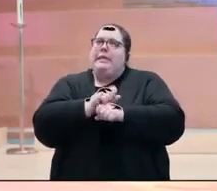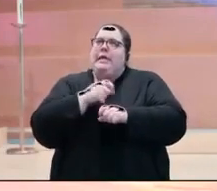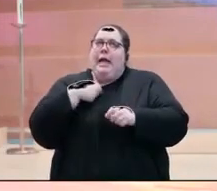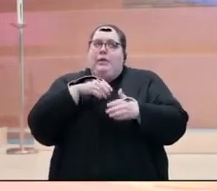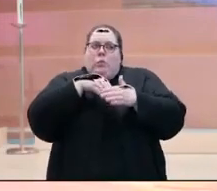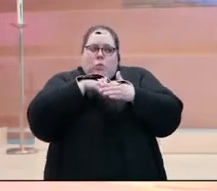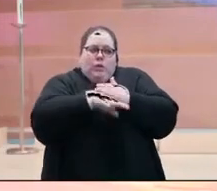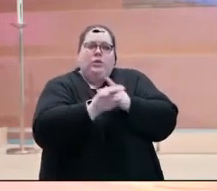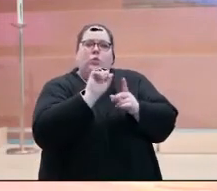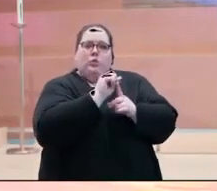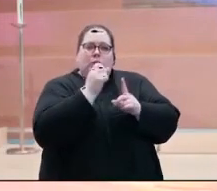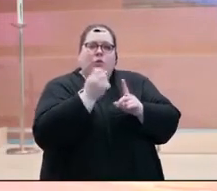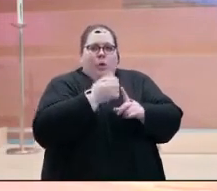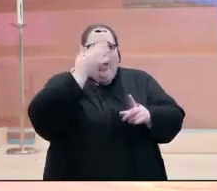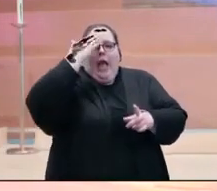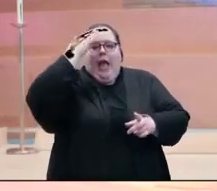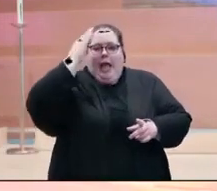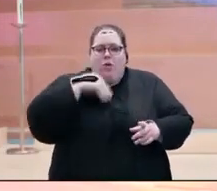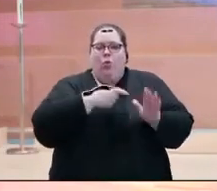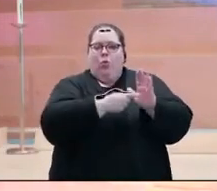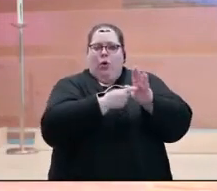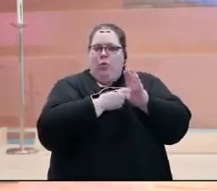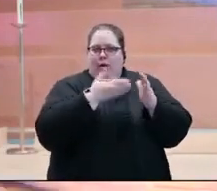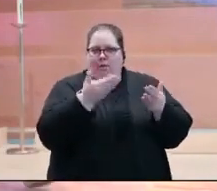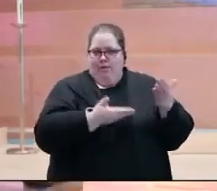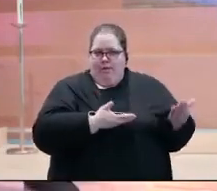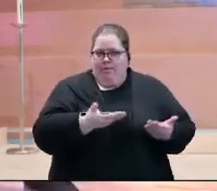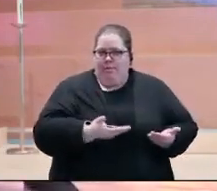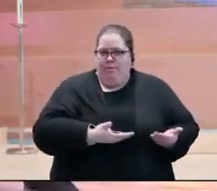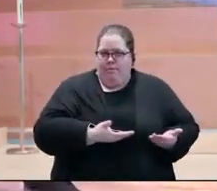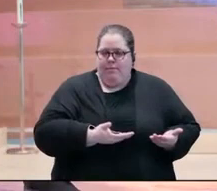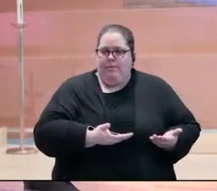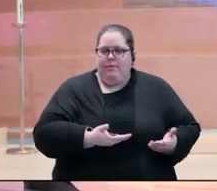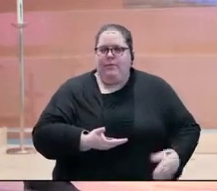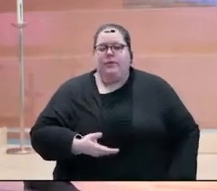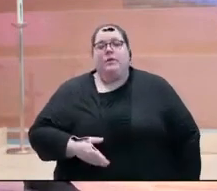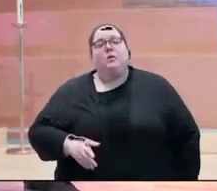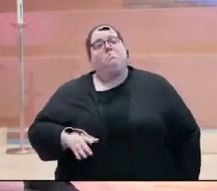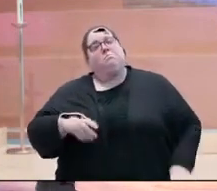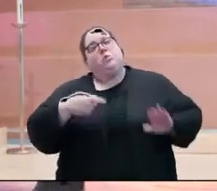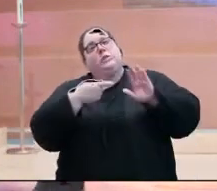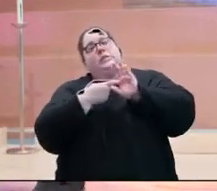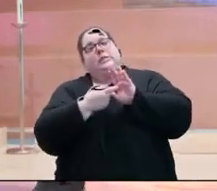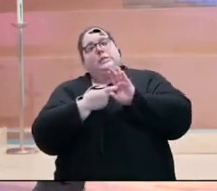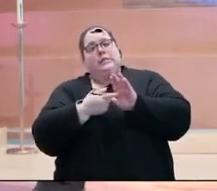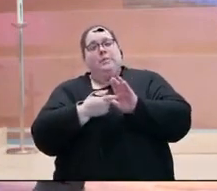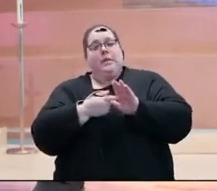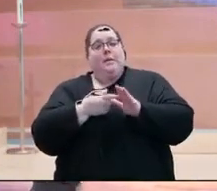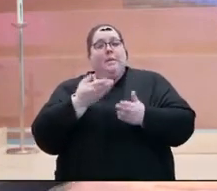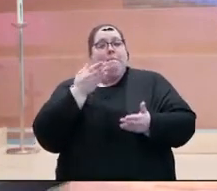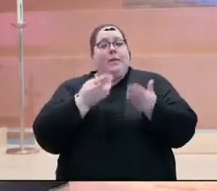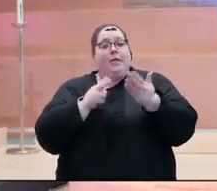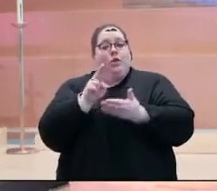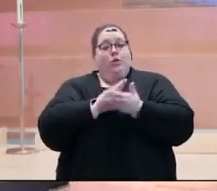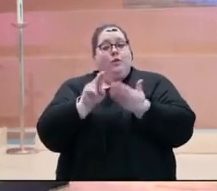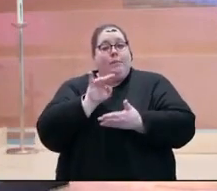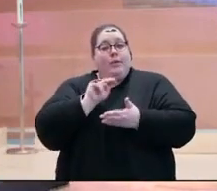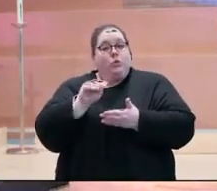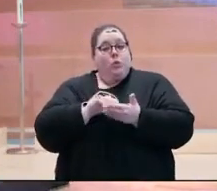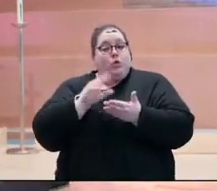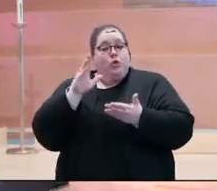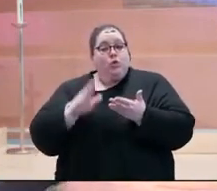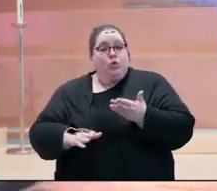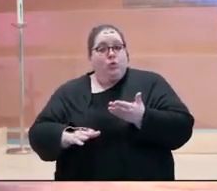this, right? And so, like, does it look like inviting over a U of M student for Thanksgiving